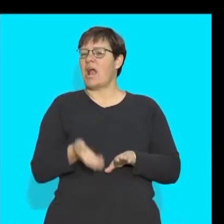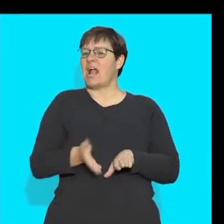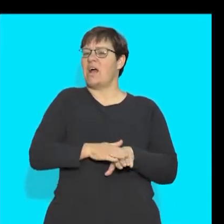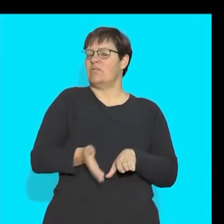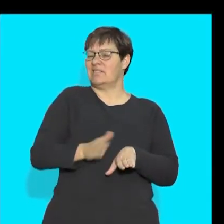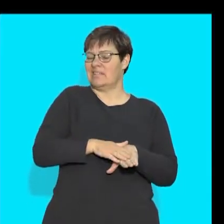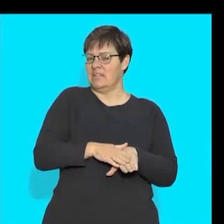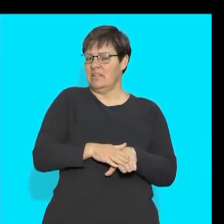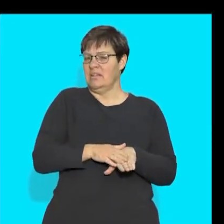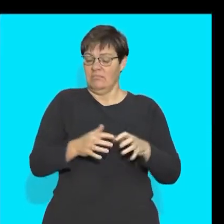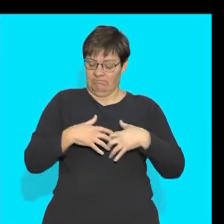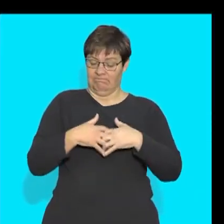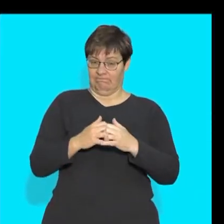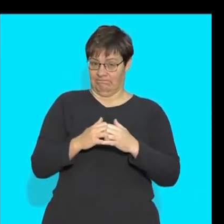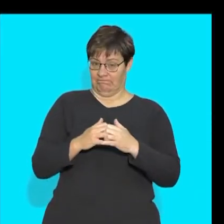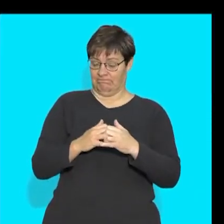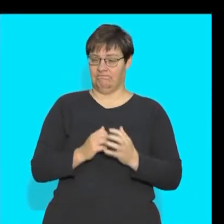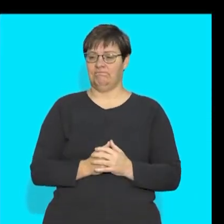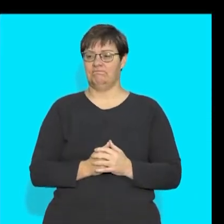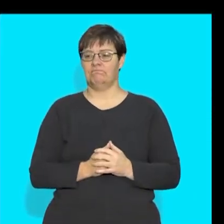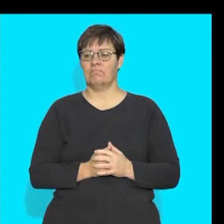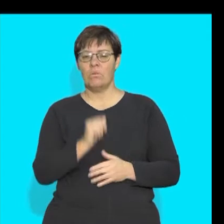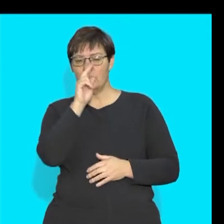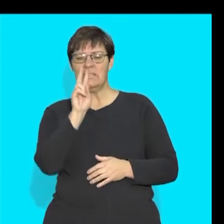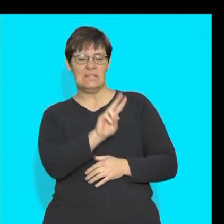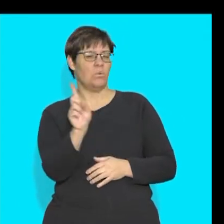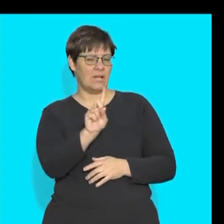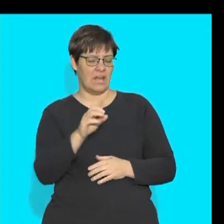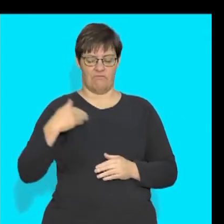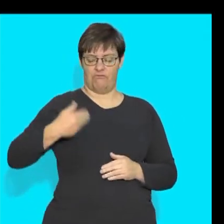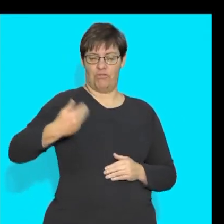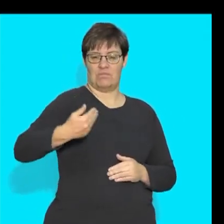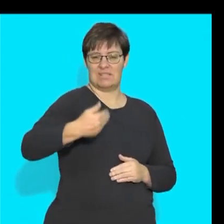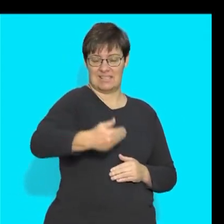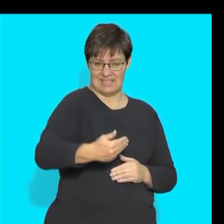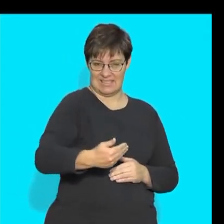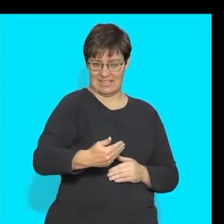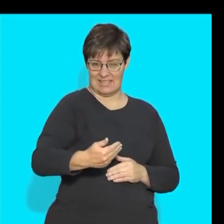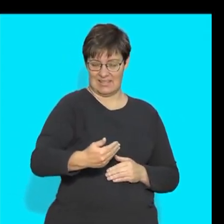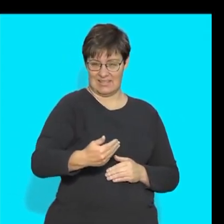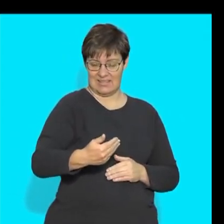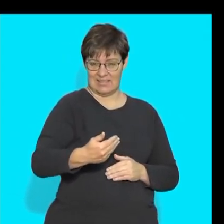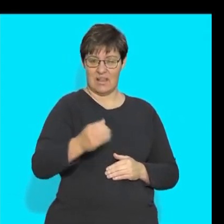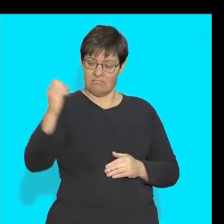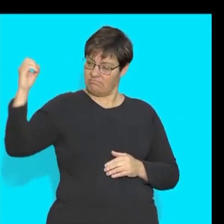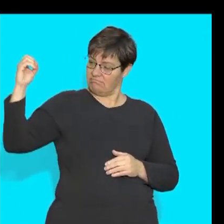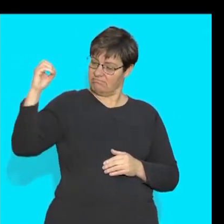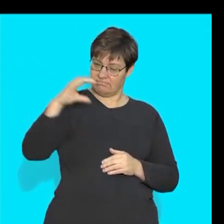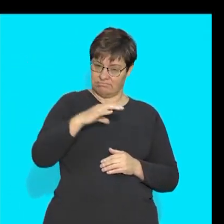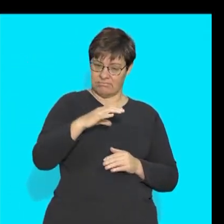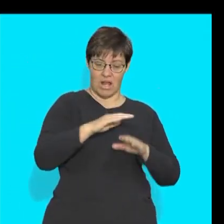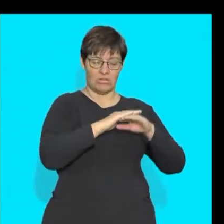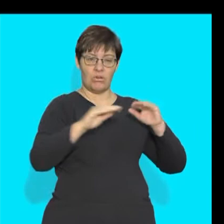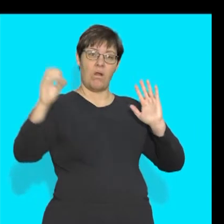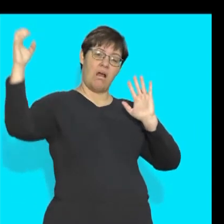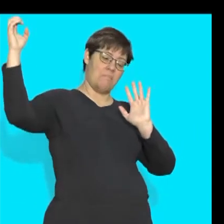When we look at the current that's produced, we have to look at the frequency of the light that's hitting